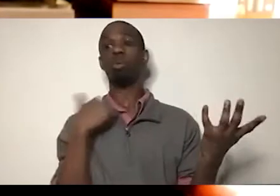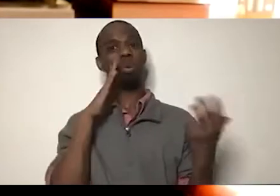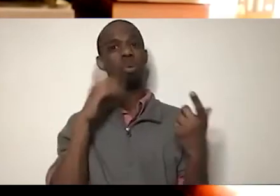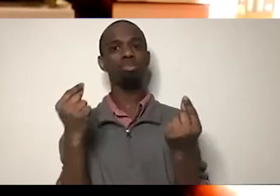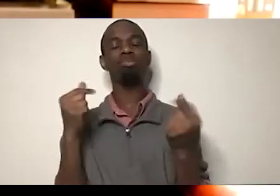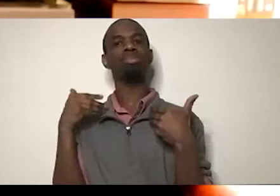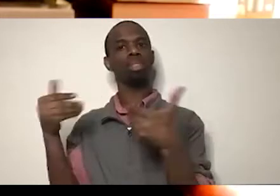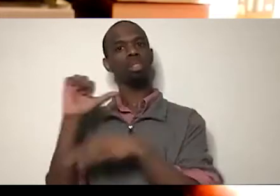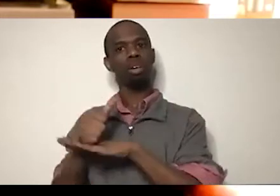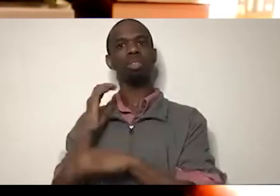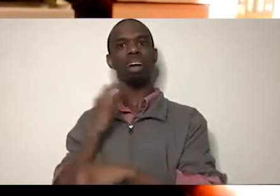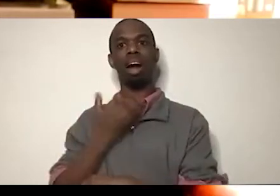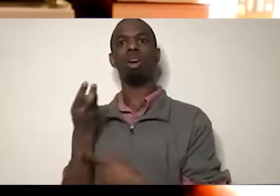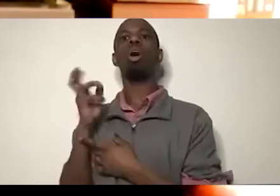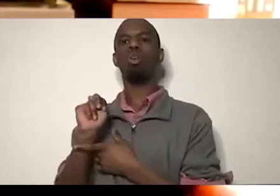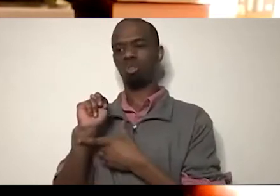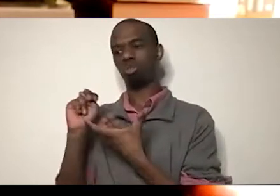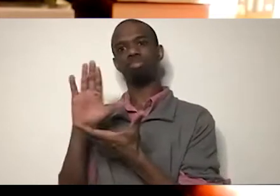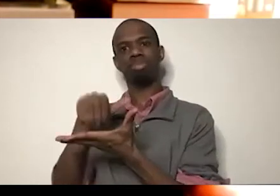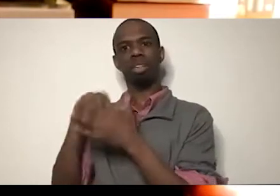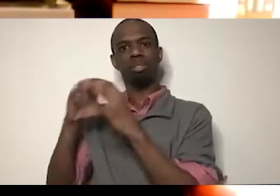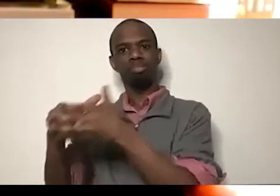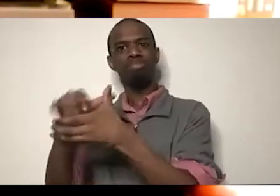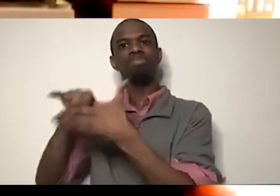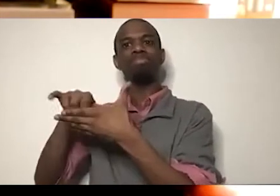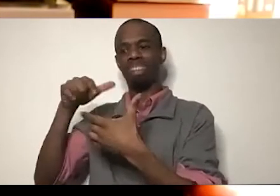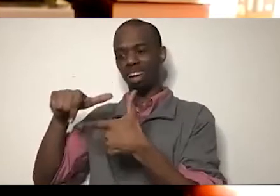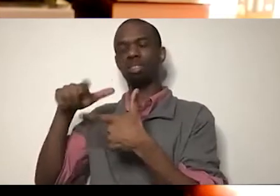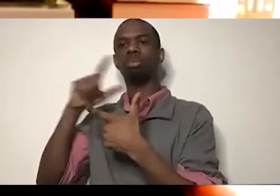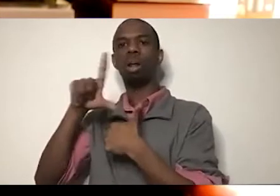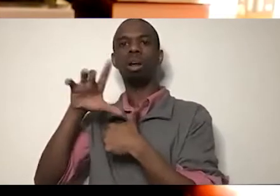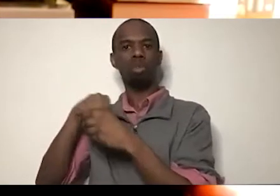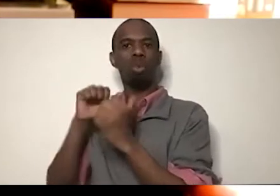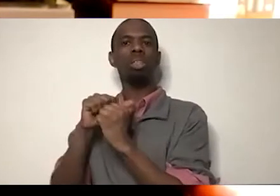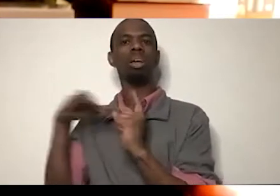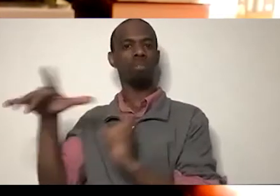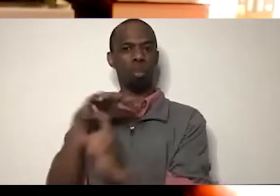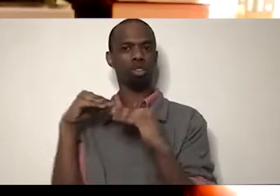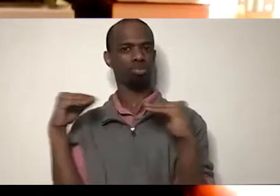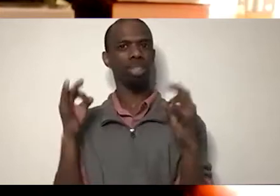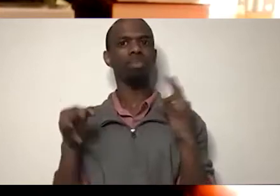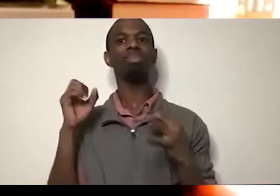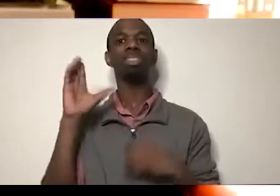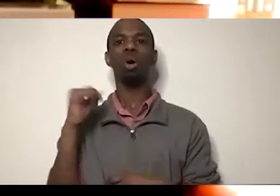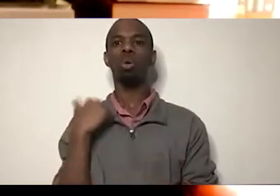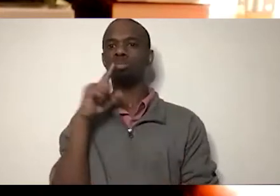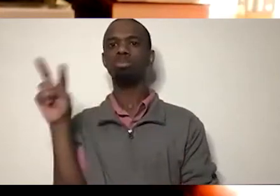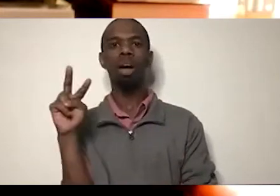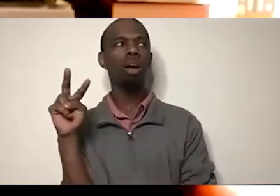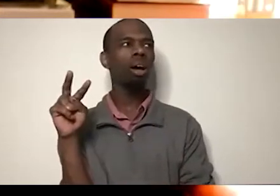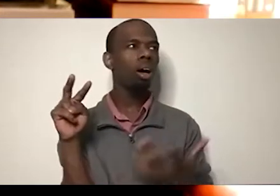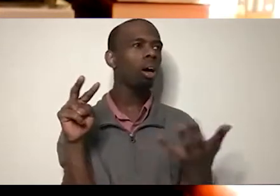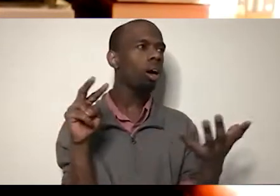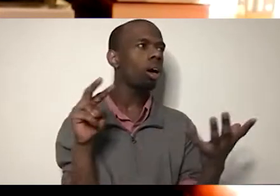then we looked around and saw the buses. We housed over 1/3 of the largest diesel bus fleet in the country in